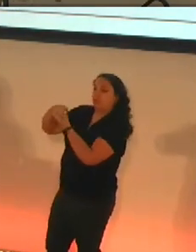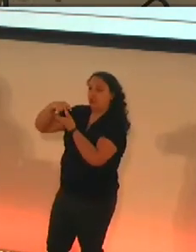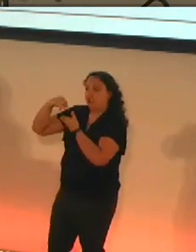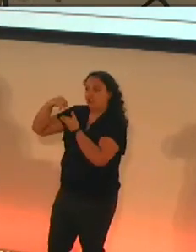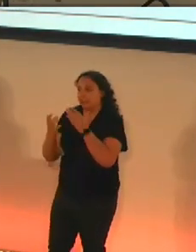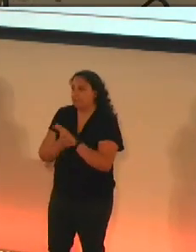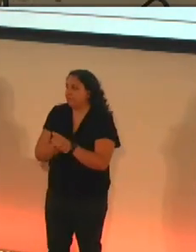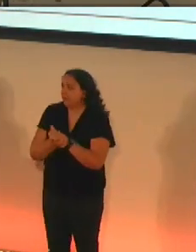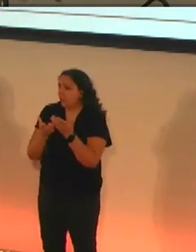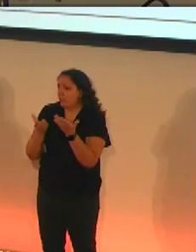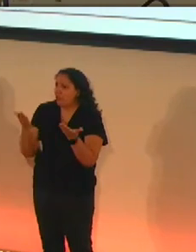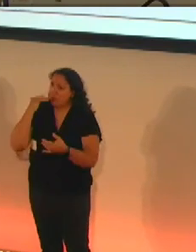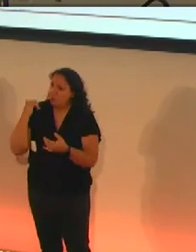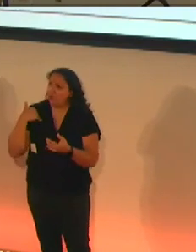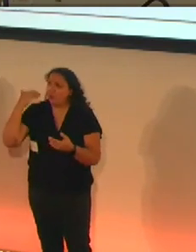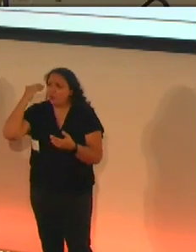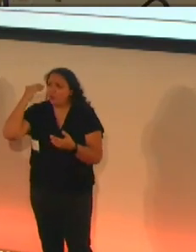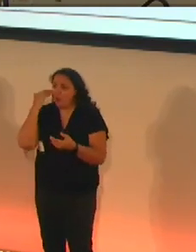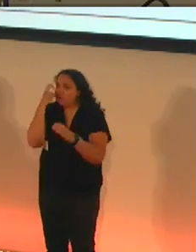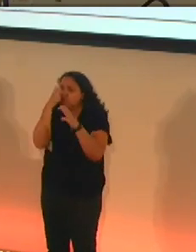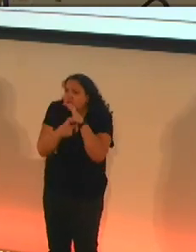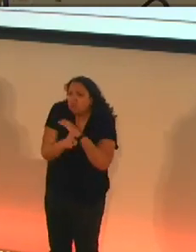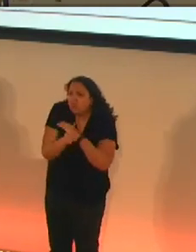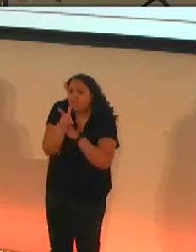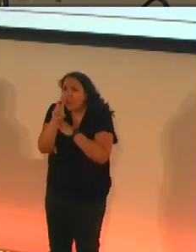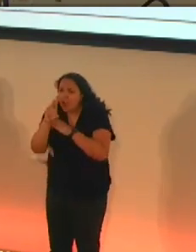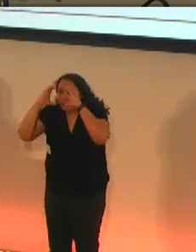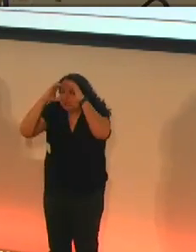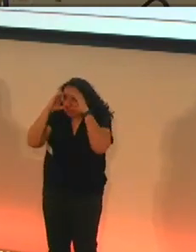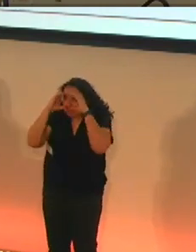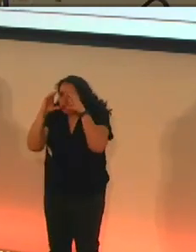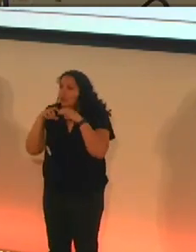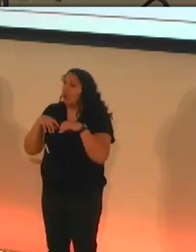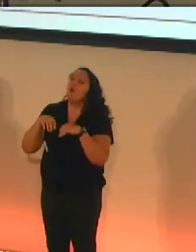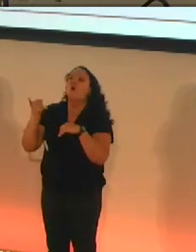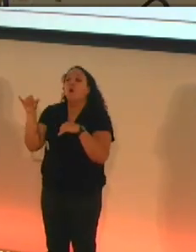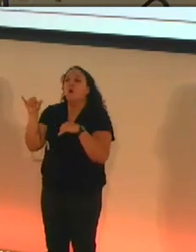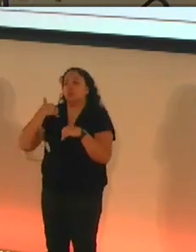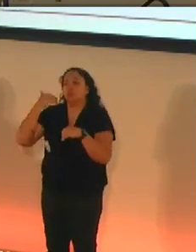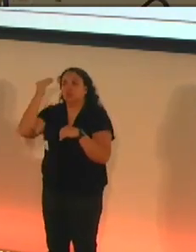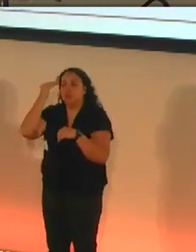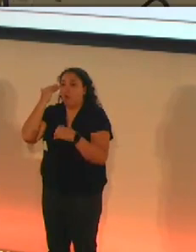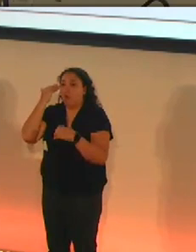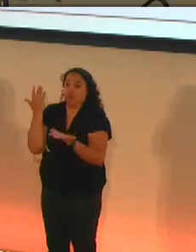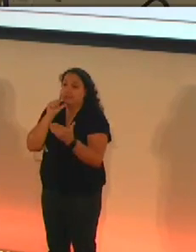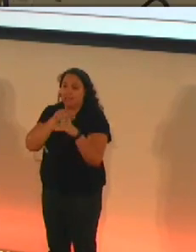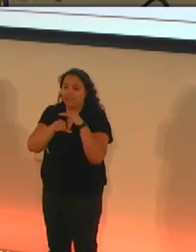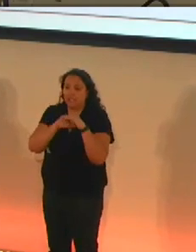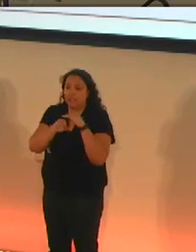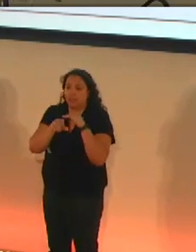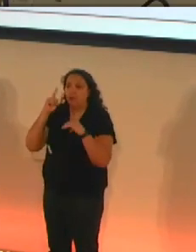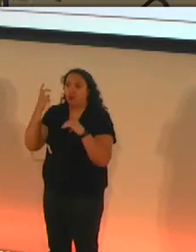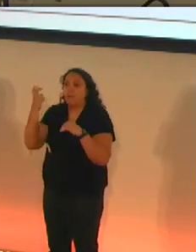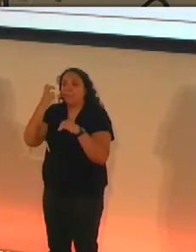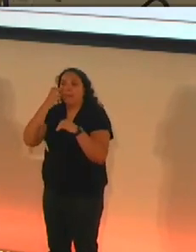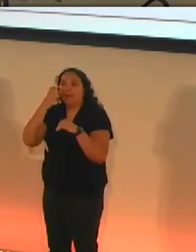all here because we all know how incredibly immersive and visual VR is, but we're also all here because we all know how inaccessible it is for blind and low vision